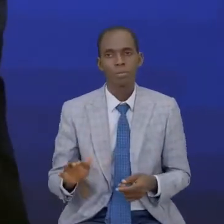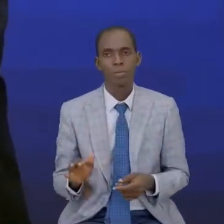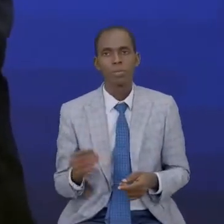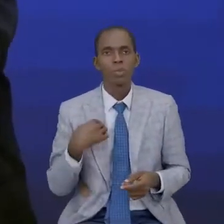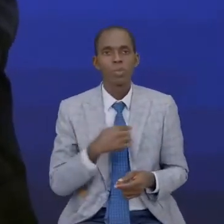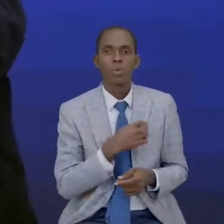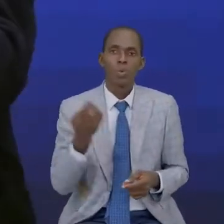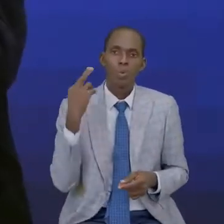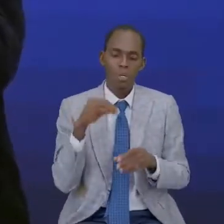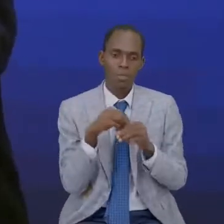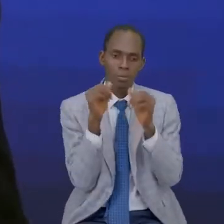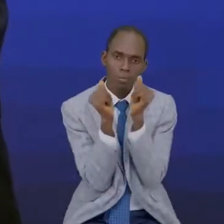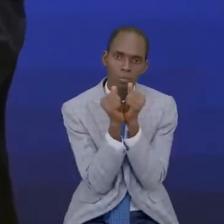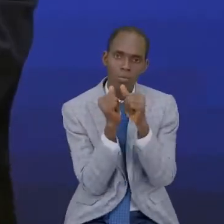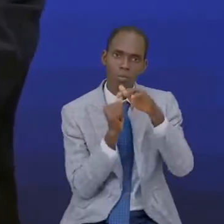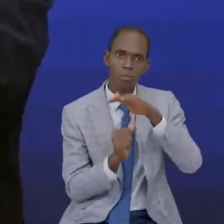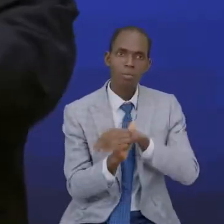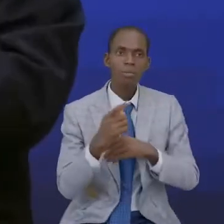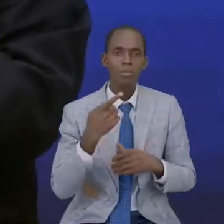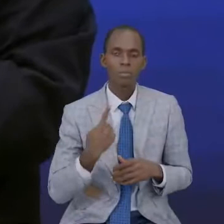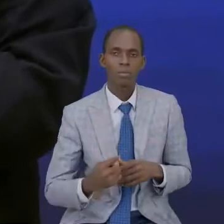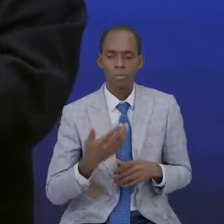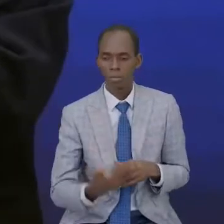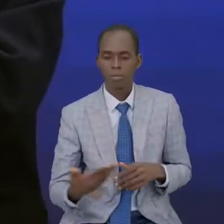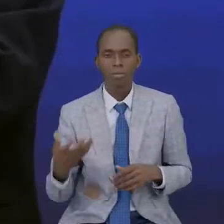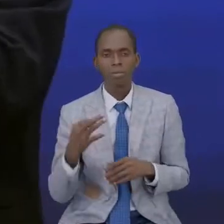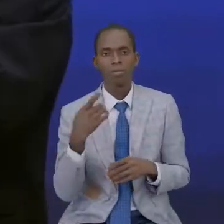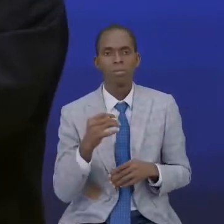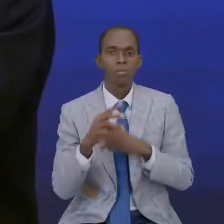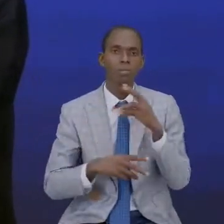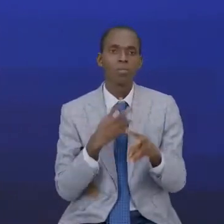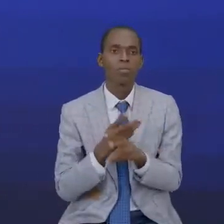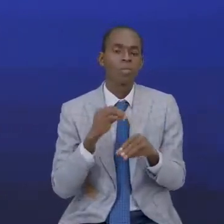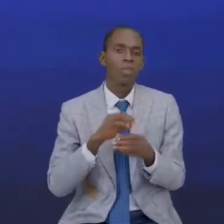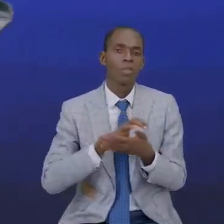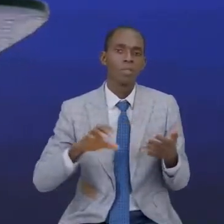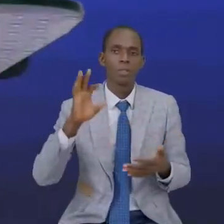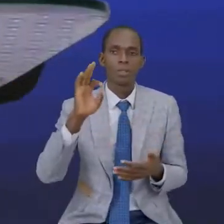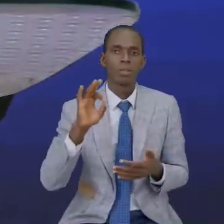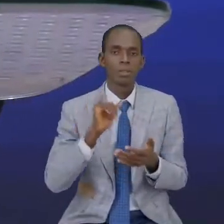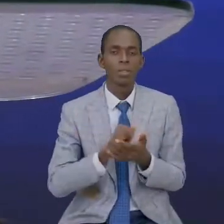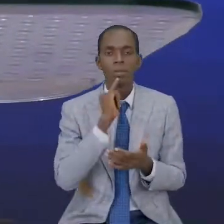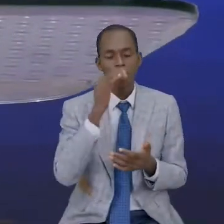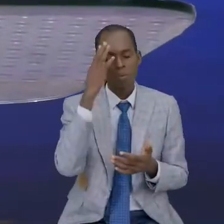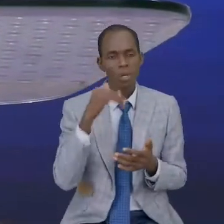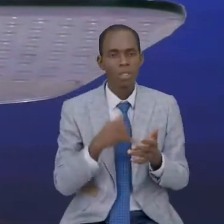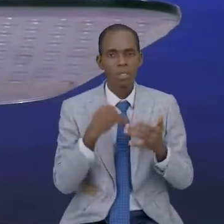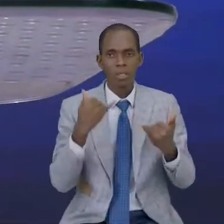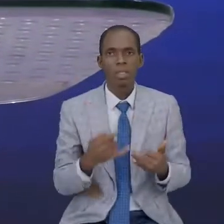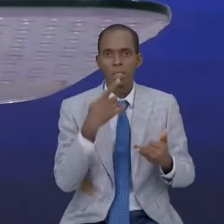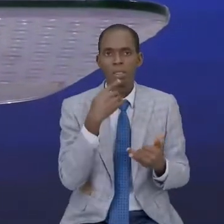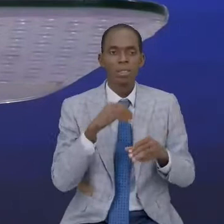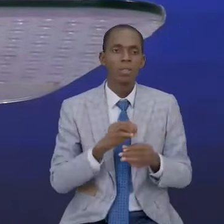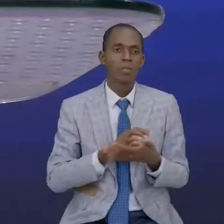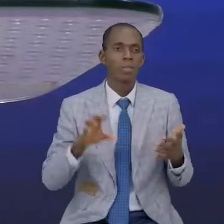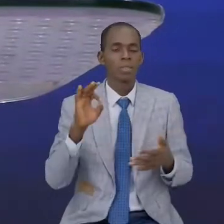we were in bondage under the elements of the world. And in verse 9, that's why it now says in verse